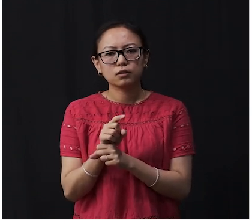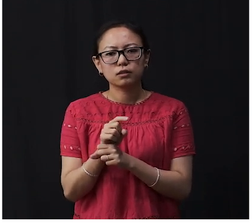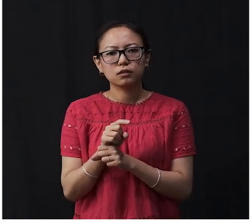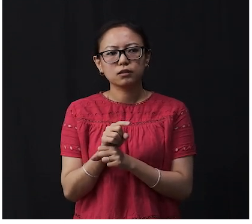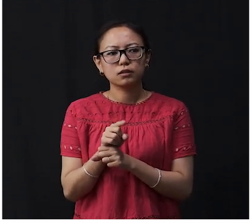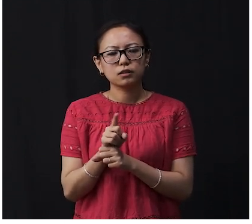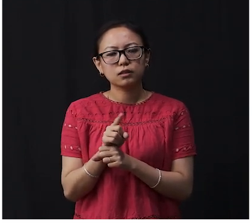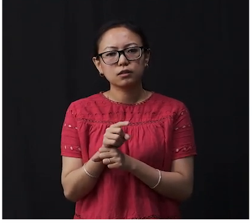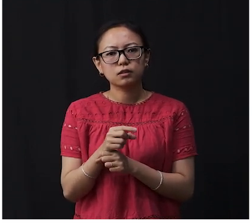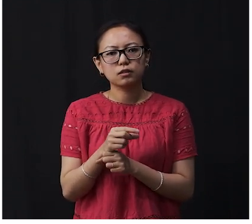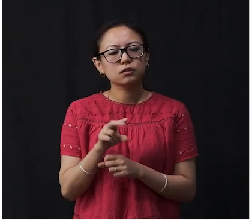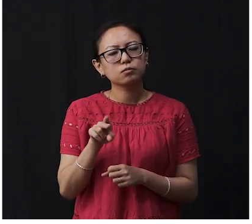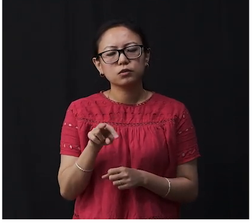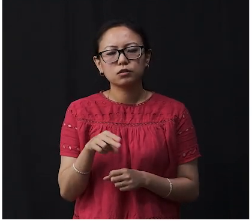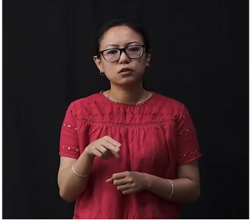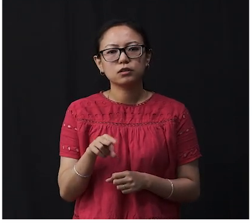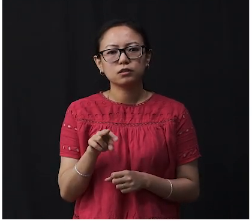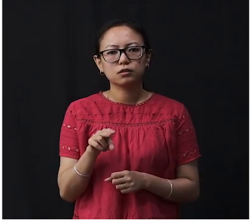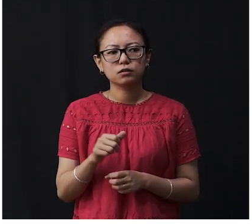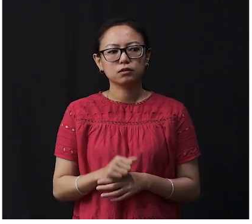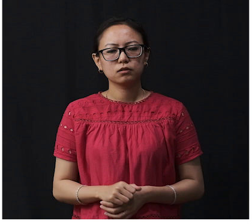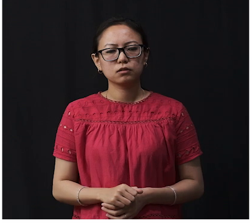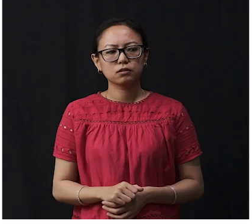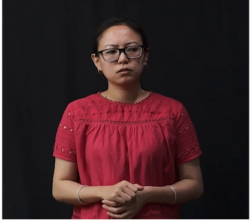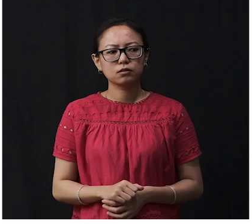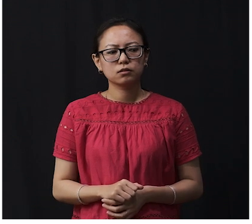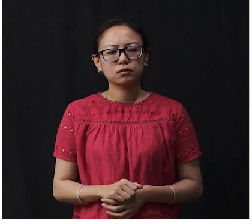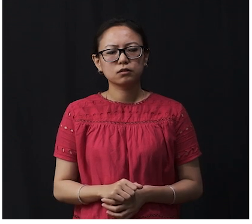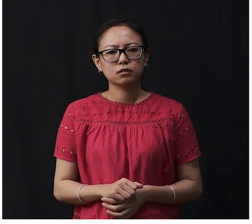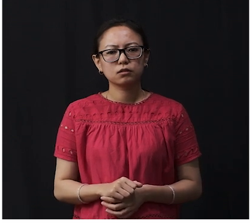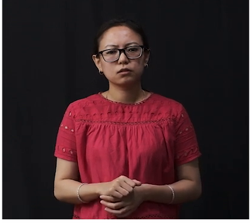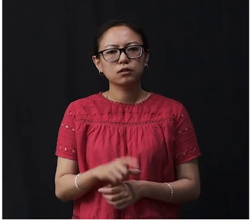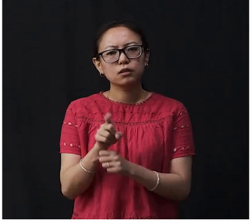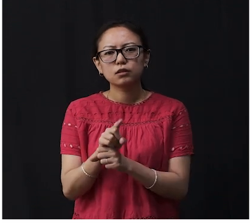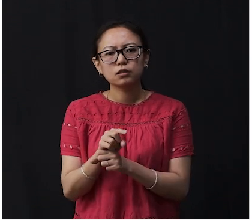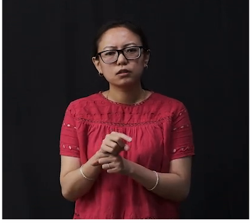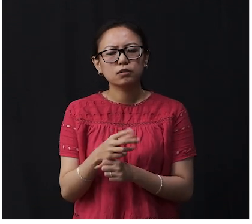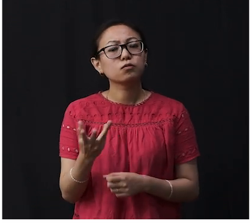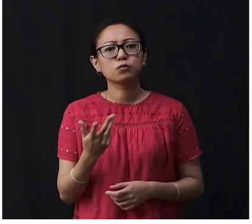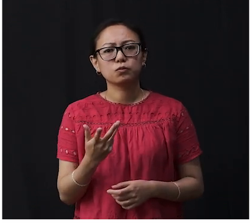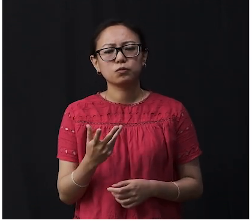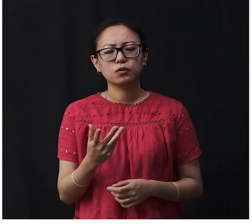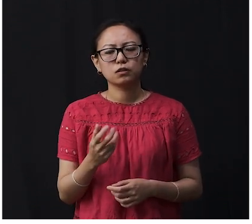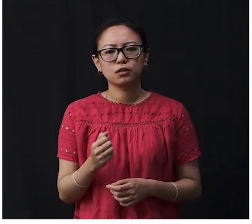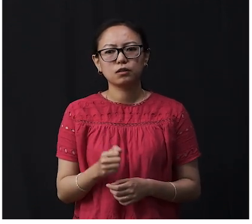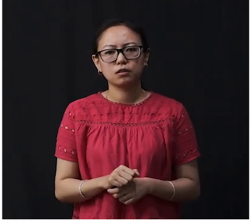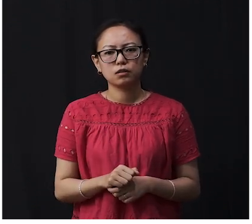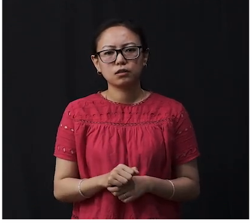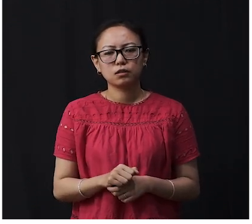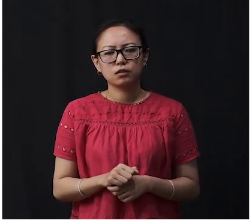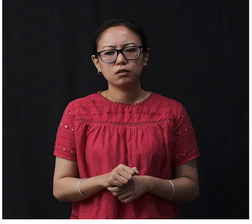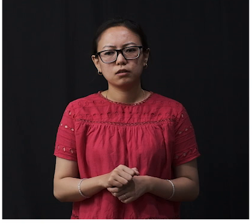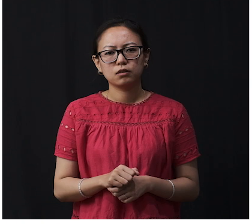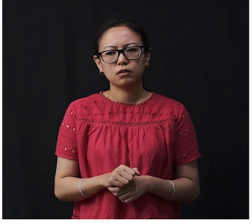give you a definition of what a dell is. What is a dell? The back or lower